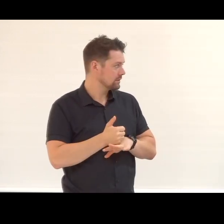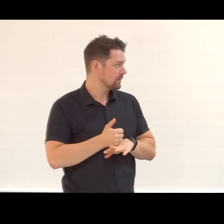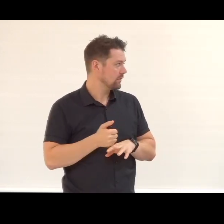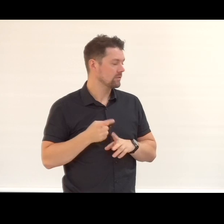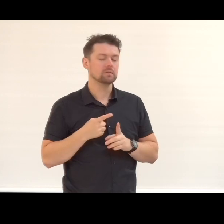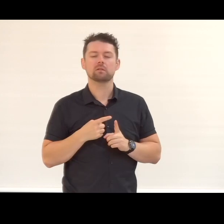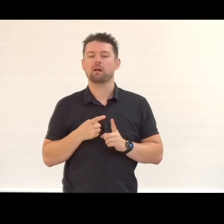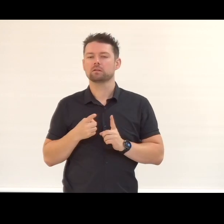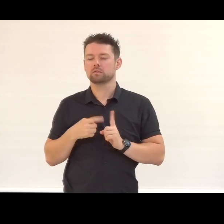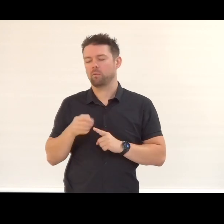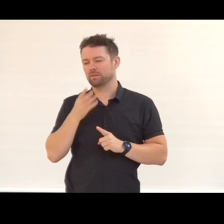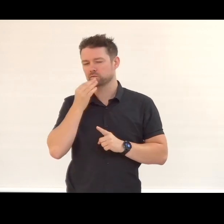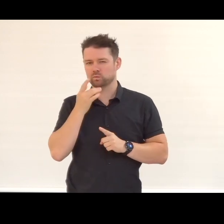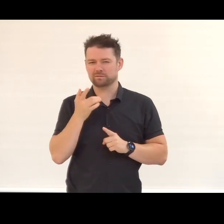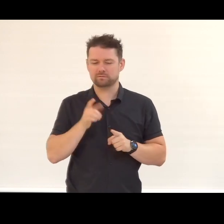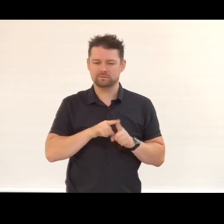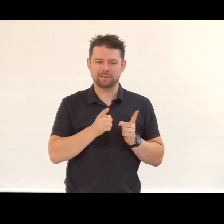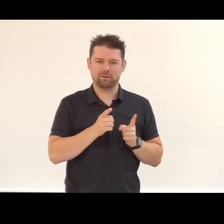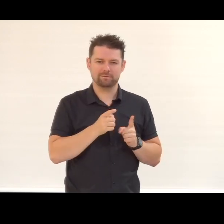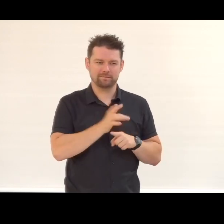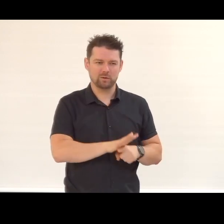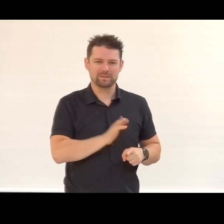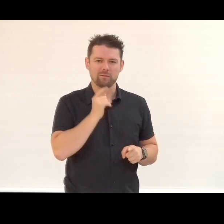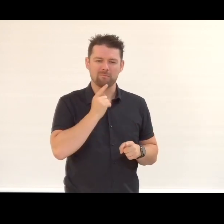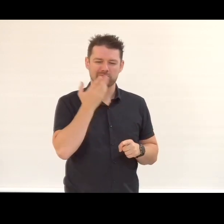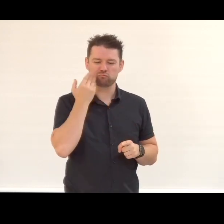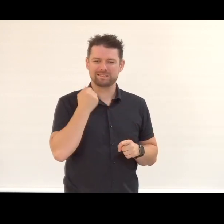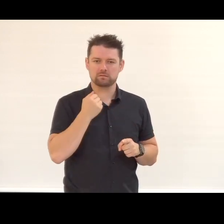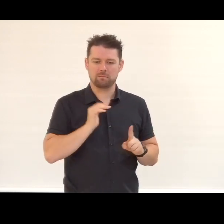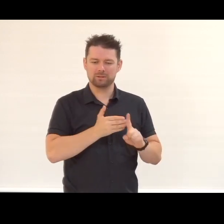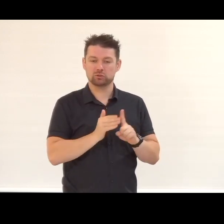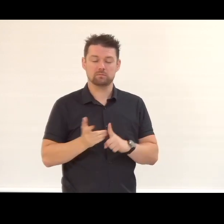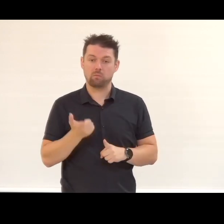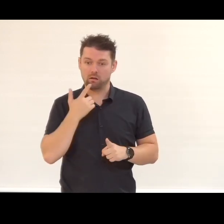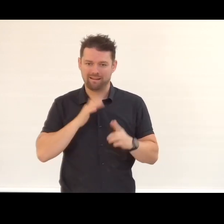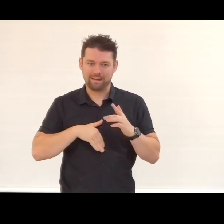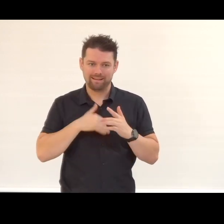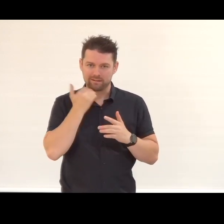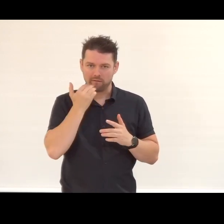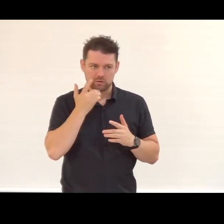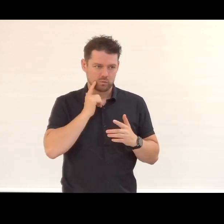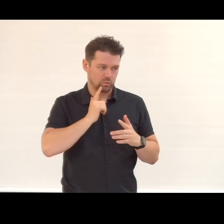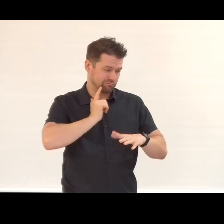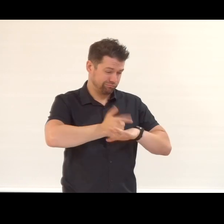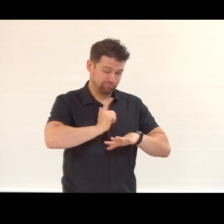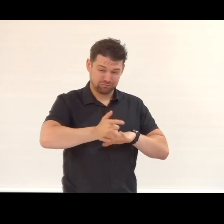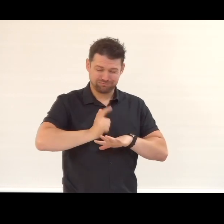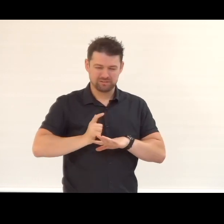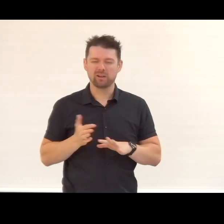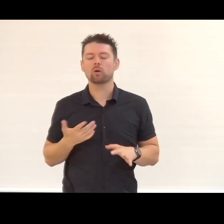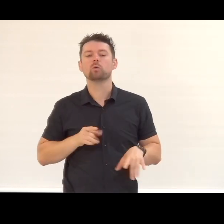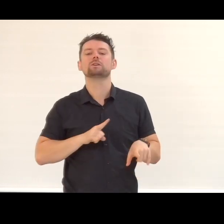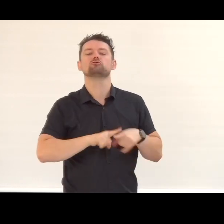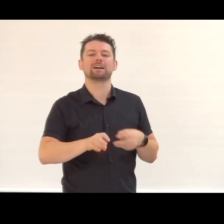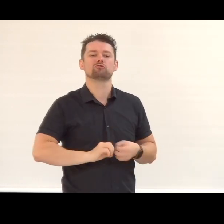videos recently of recent missions. Unfortunately, we do not have enough of each mission to really make a video, but we can try to make